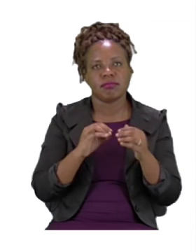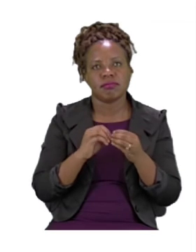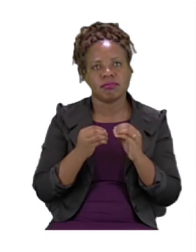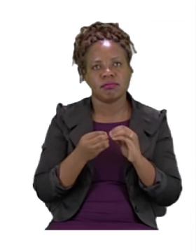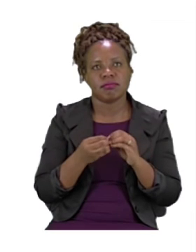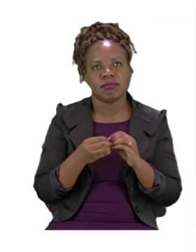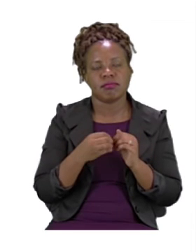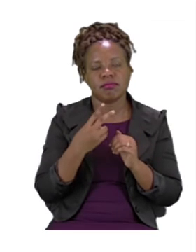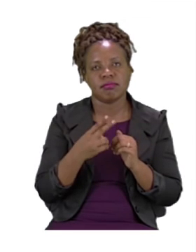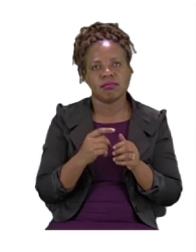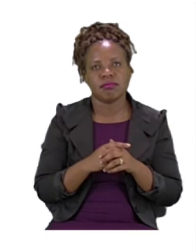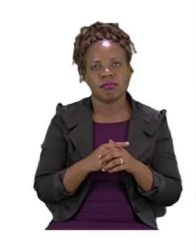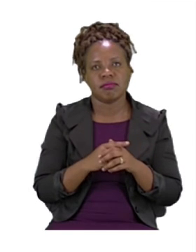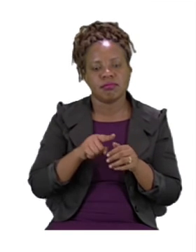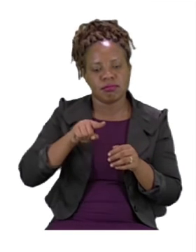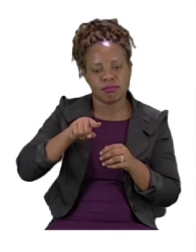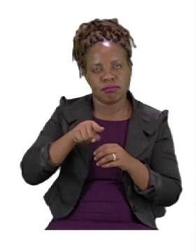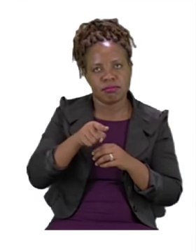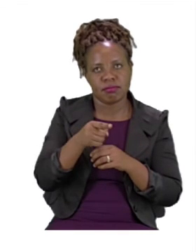together. The